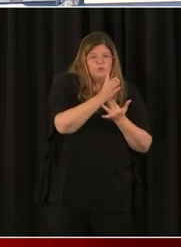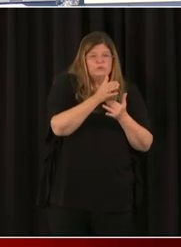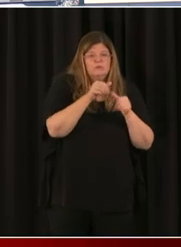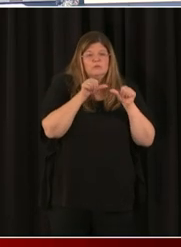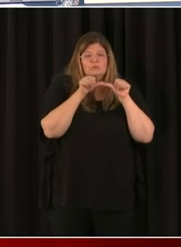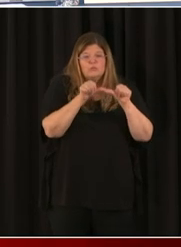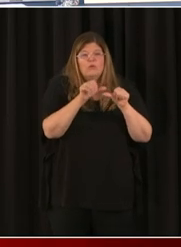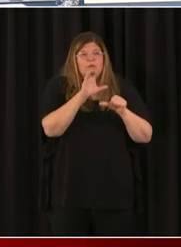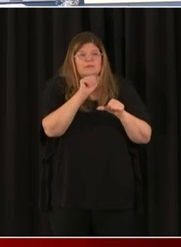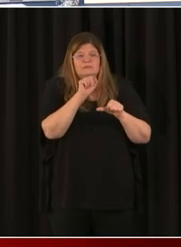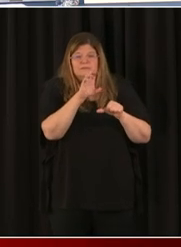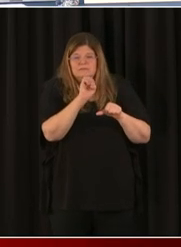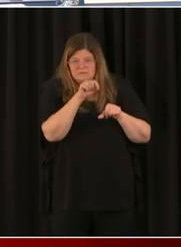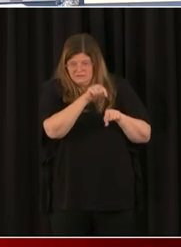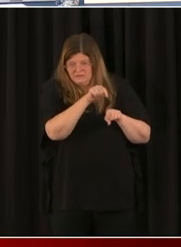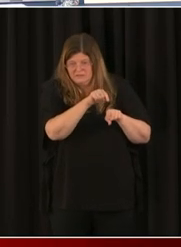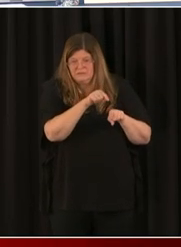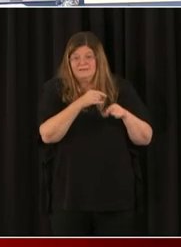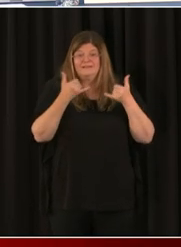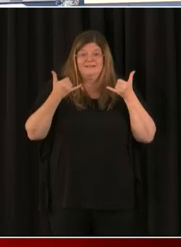partnership.